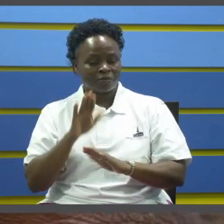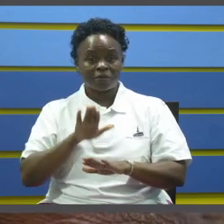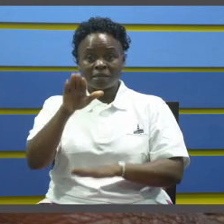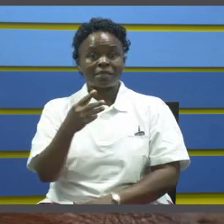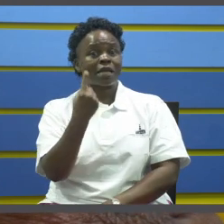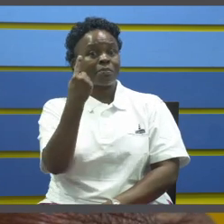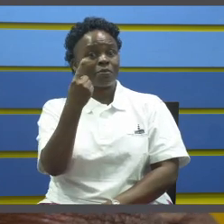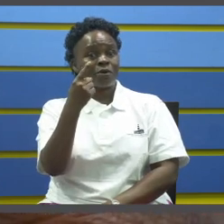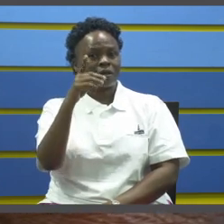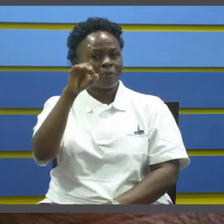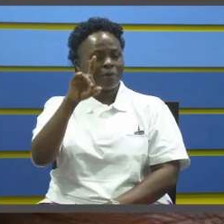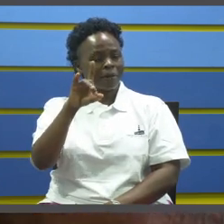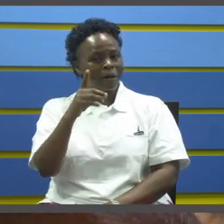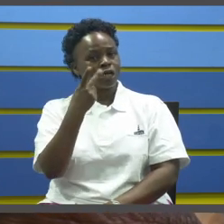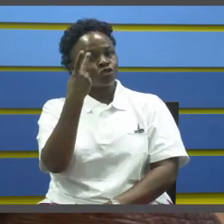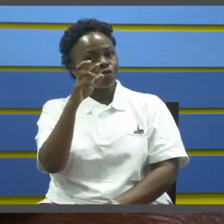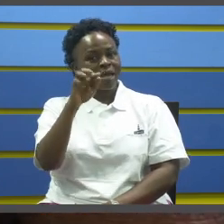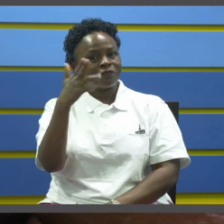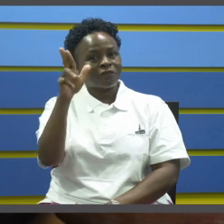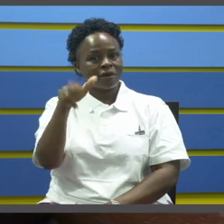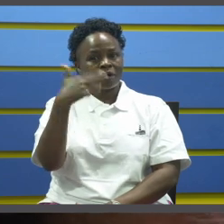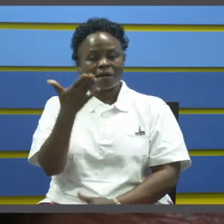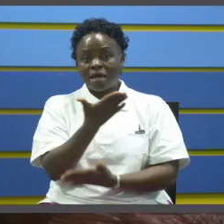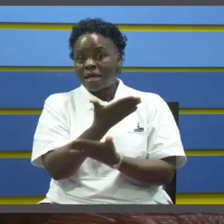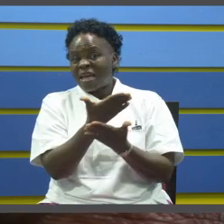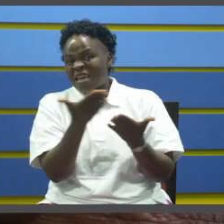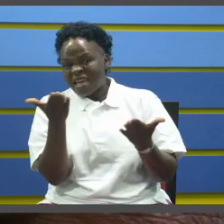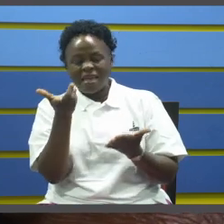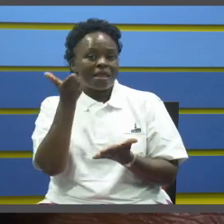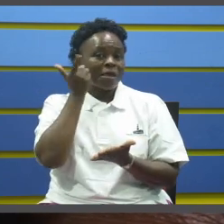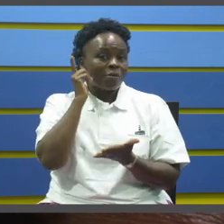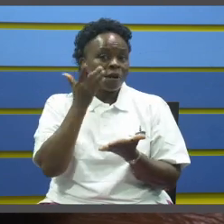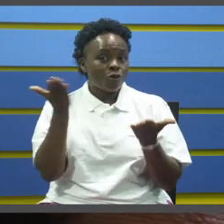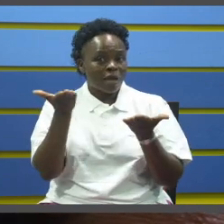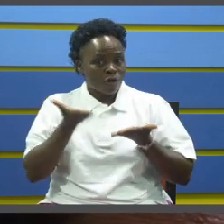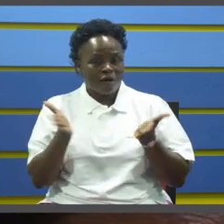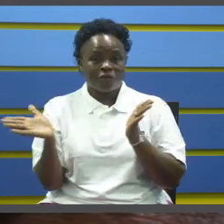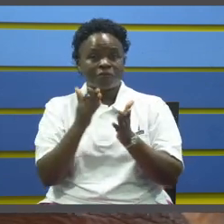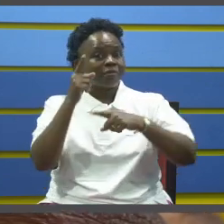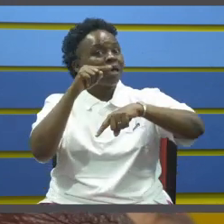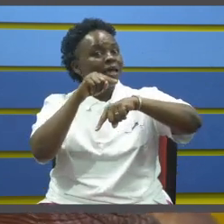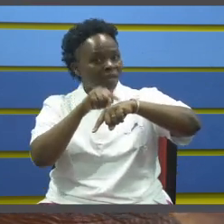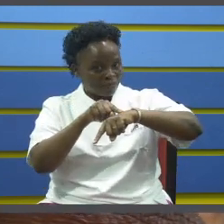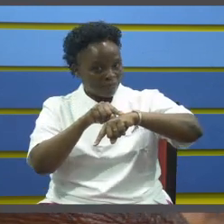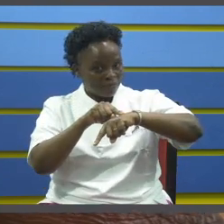1. Dial *285# on any telecom network where you have airtime.